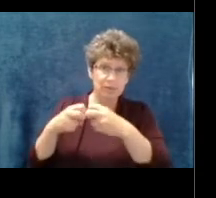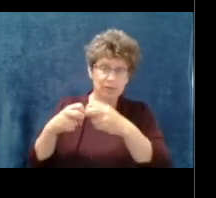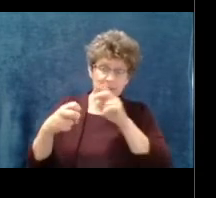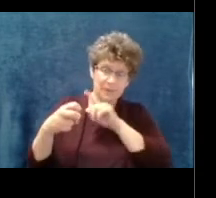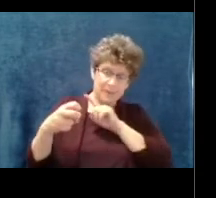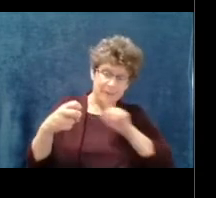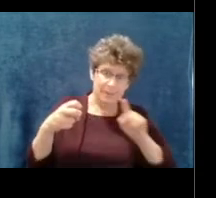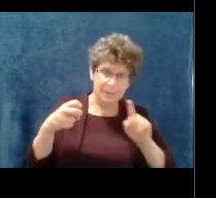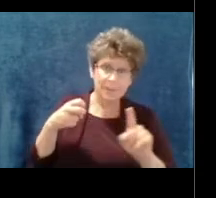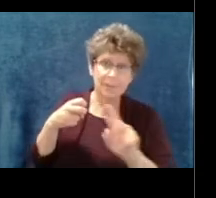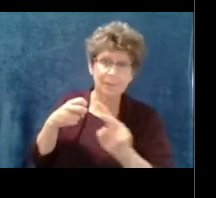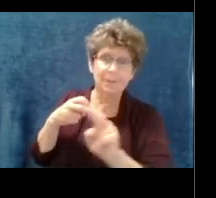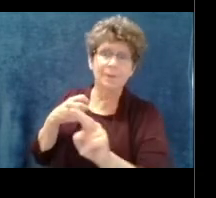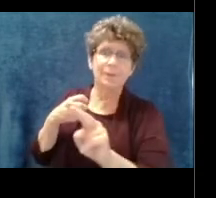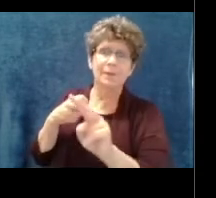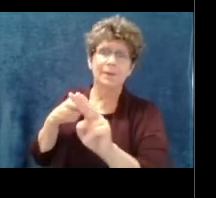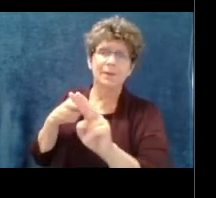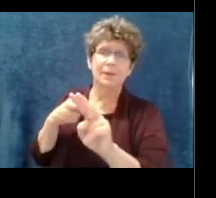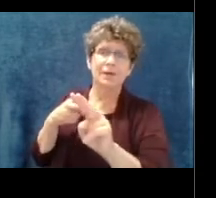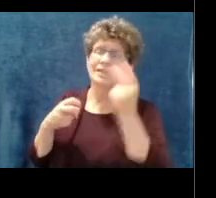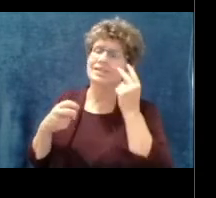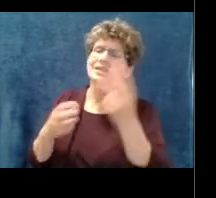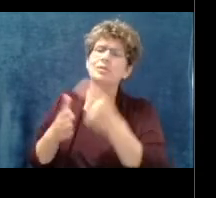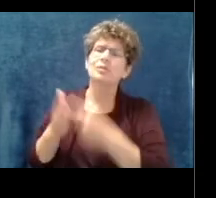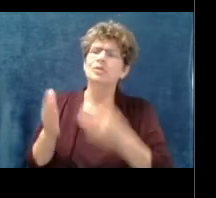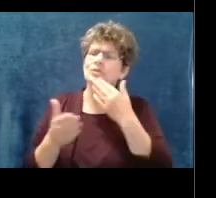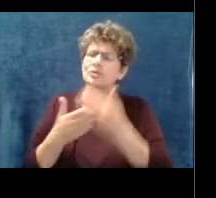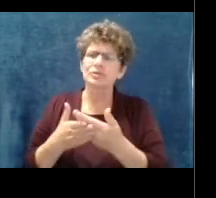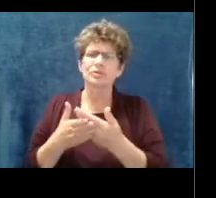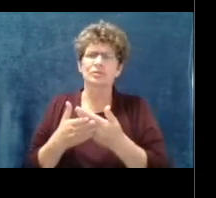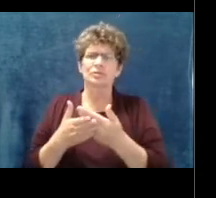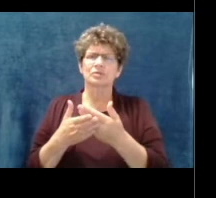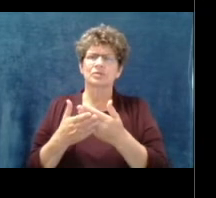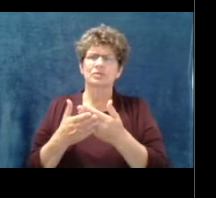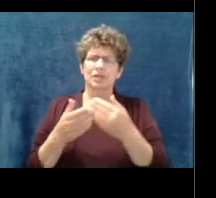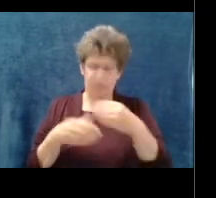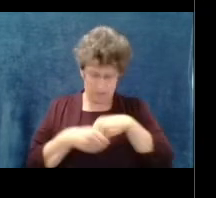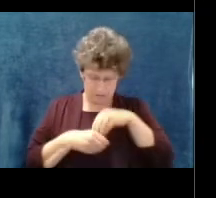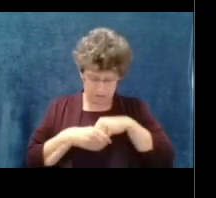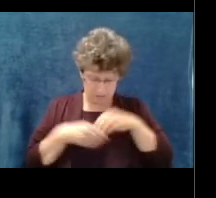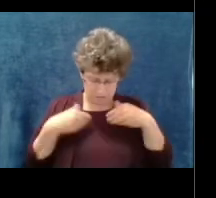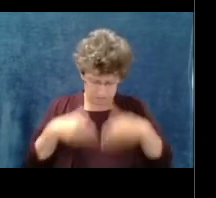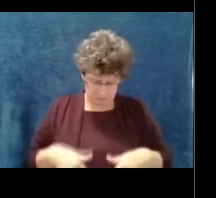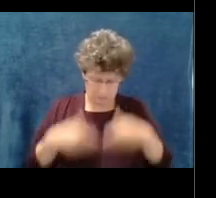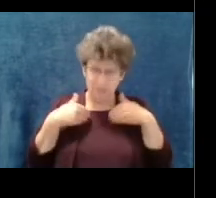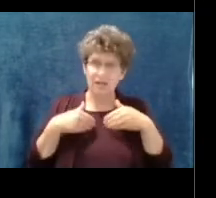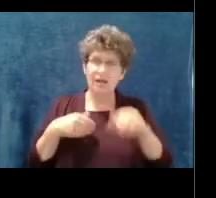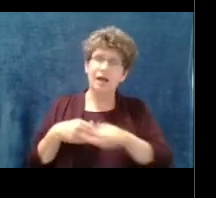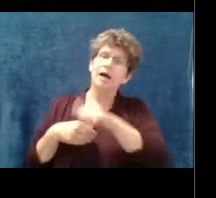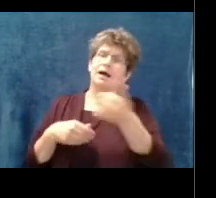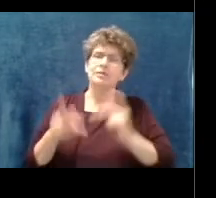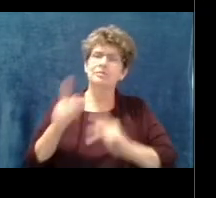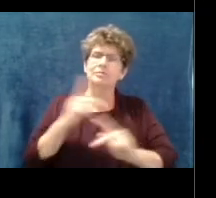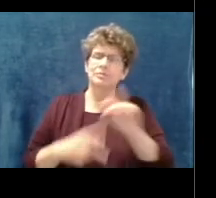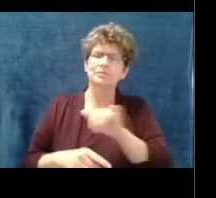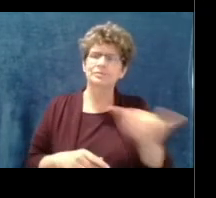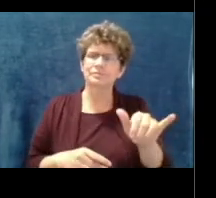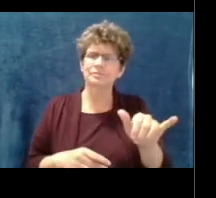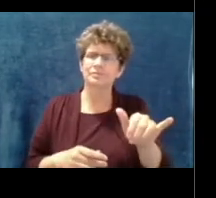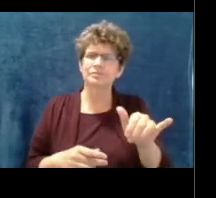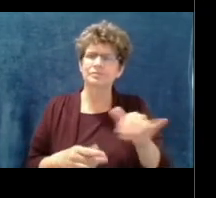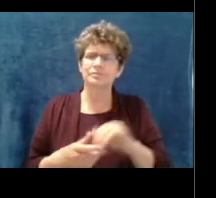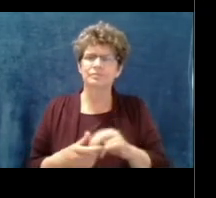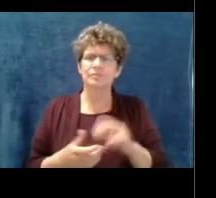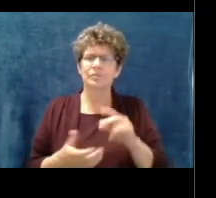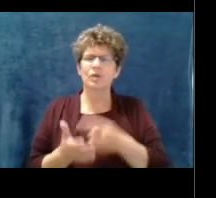good in ourselves and in others, for what is meaningful, even in very difficult situations. Let's